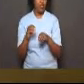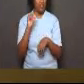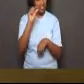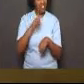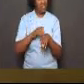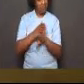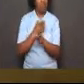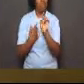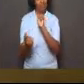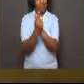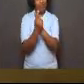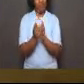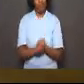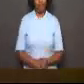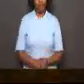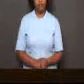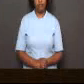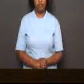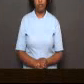in a few minutes.